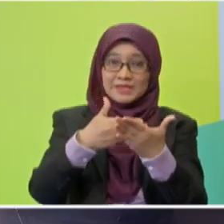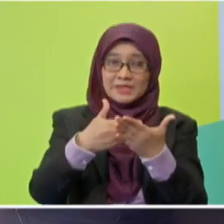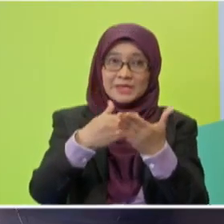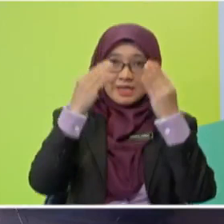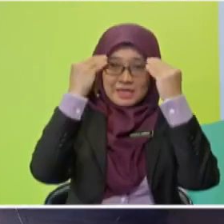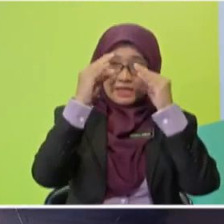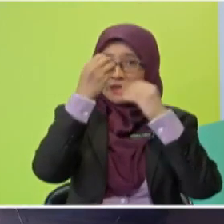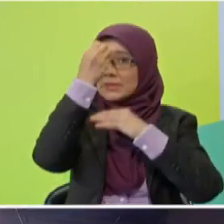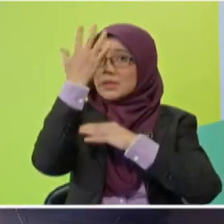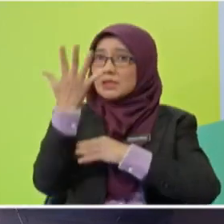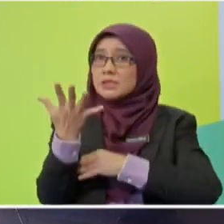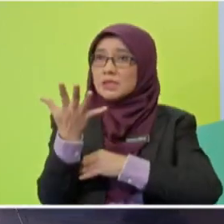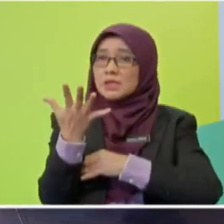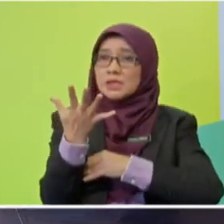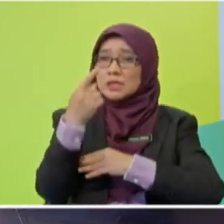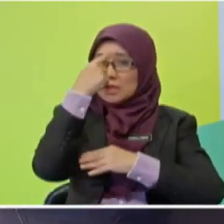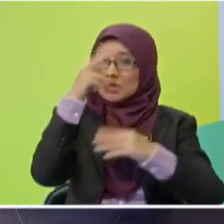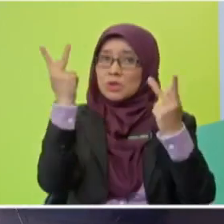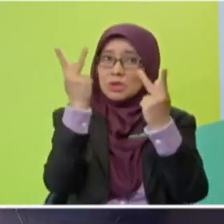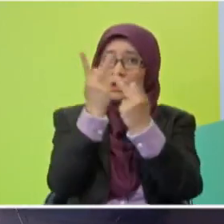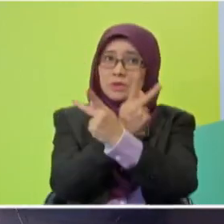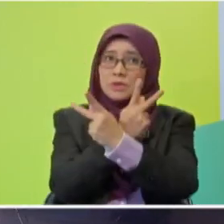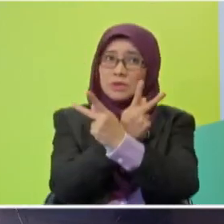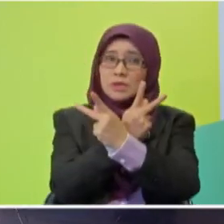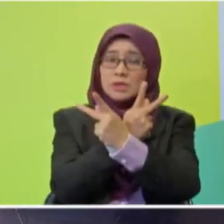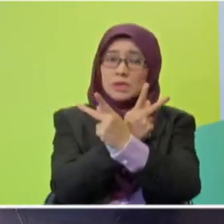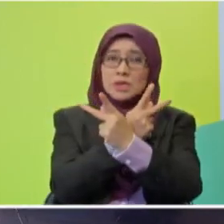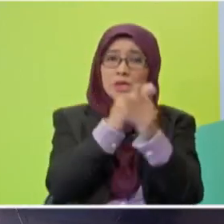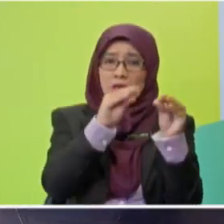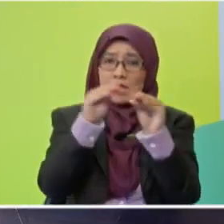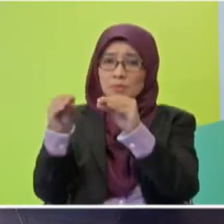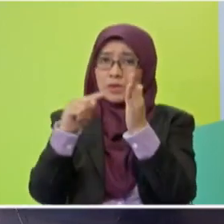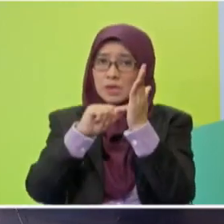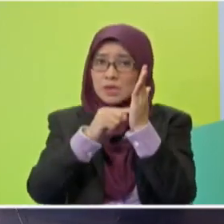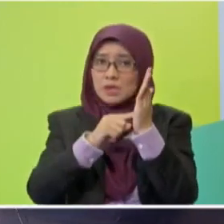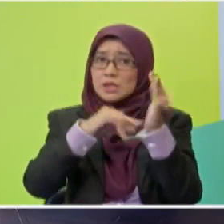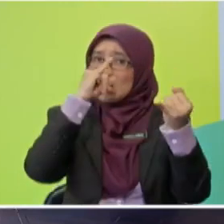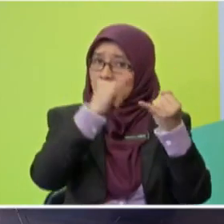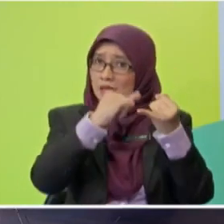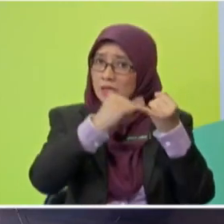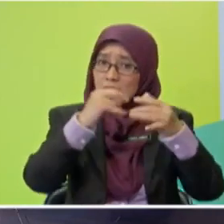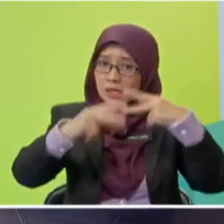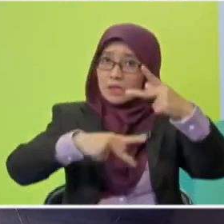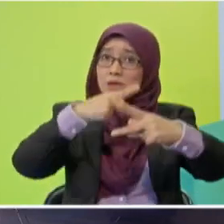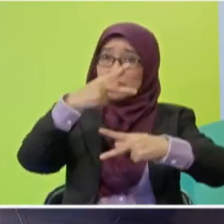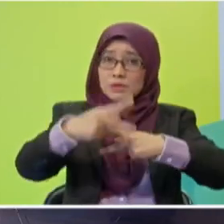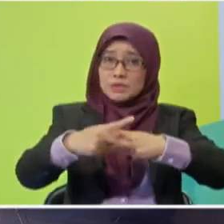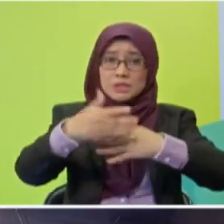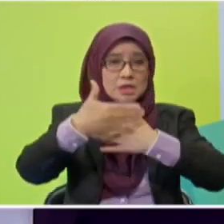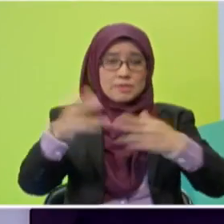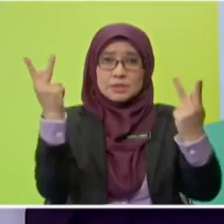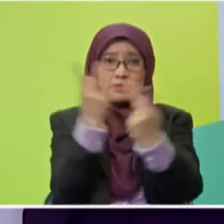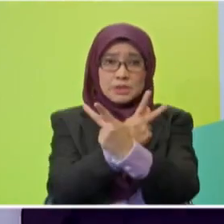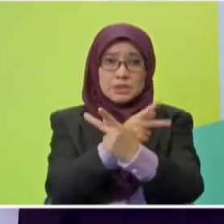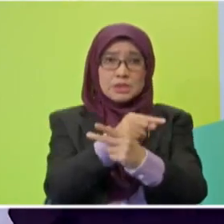emphasize here, for multiplication, you just move the decimal at the end of the process. After you multiply, and then